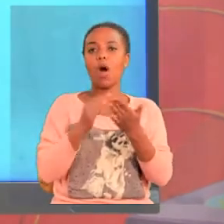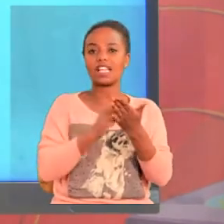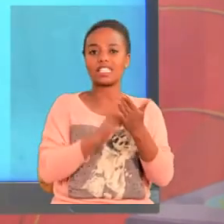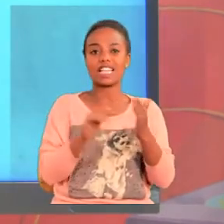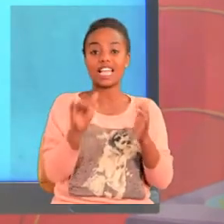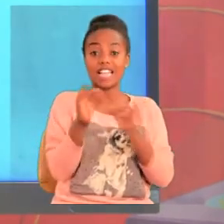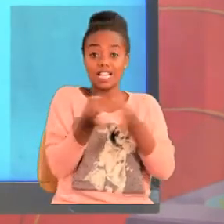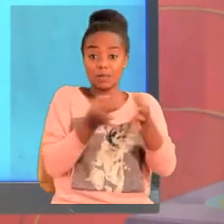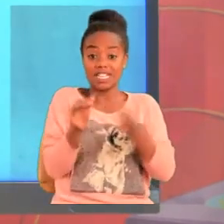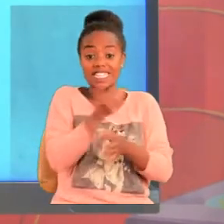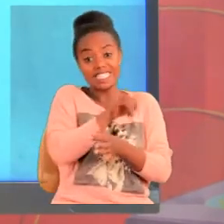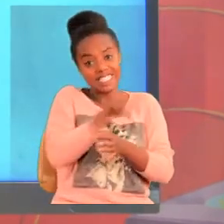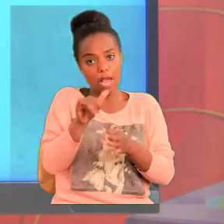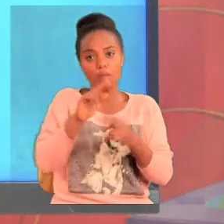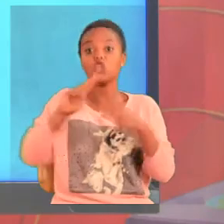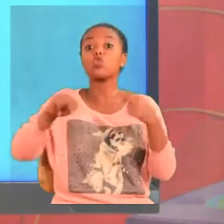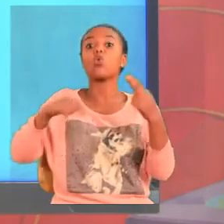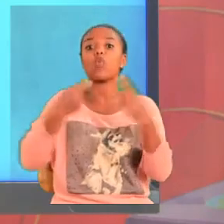same unit,